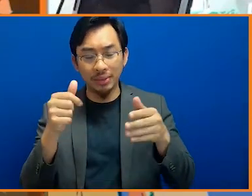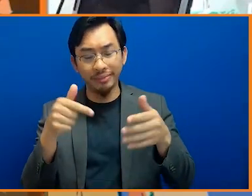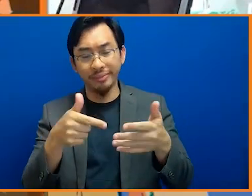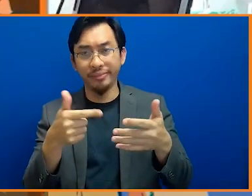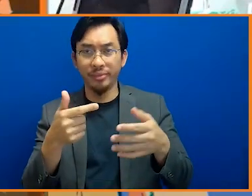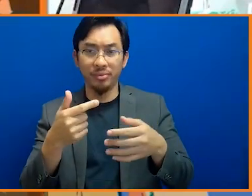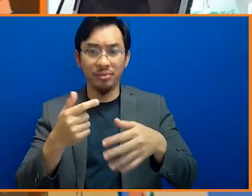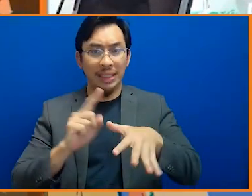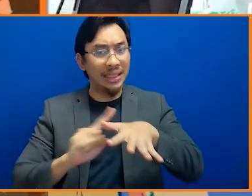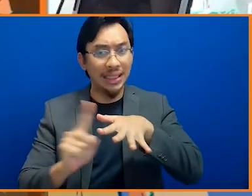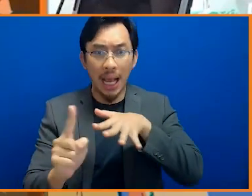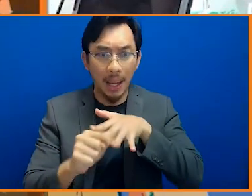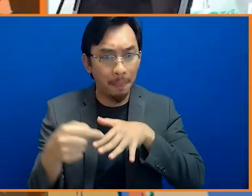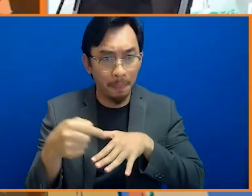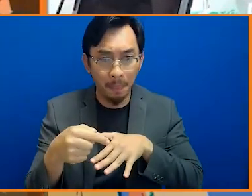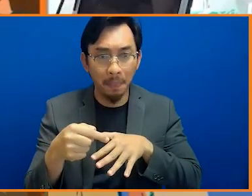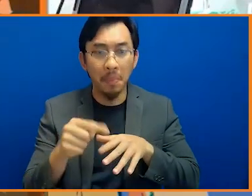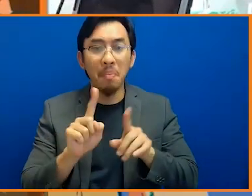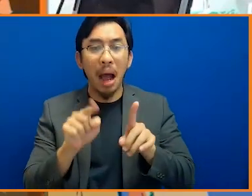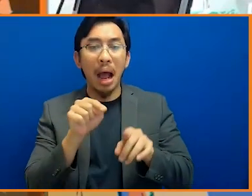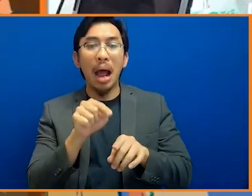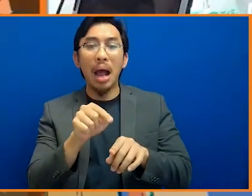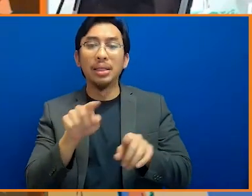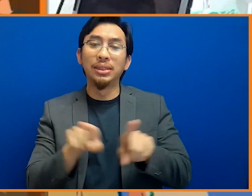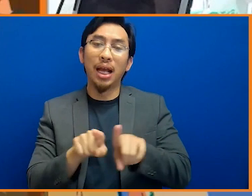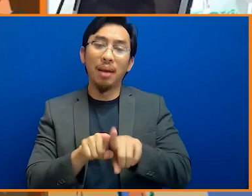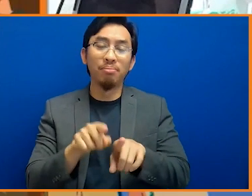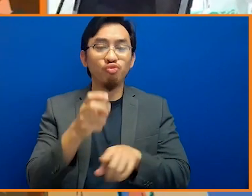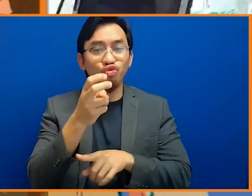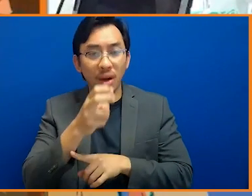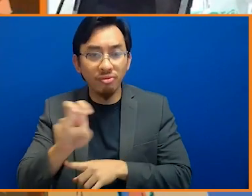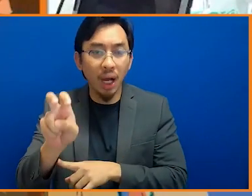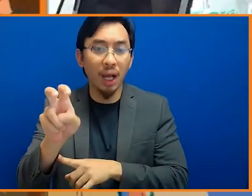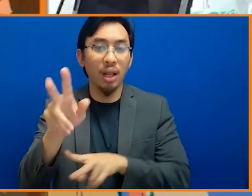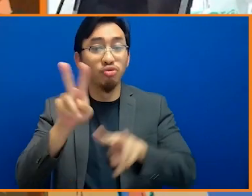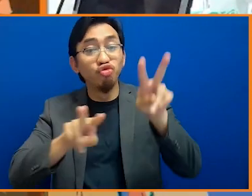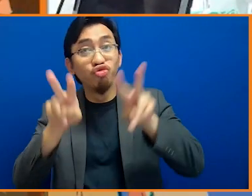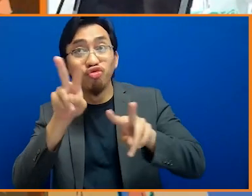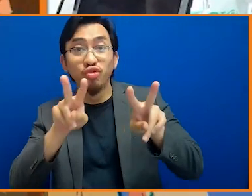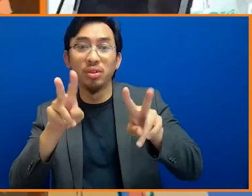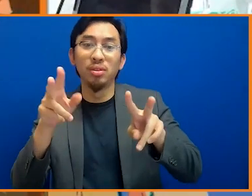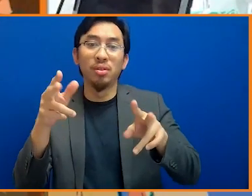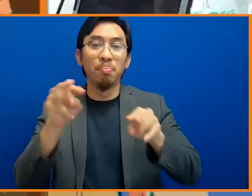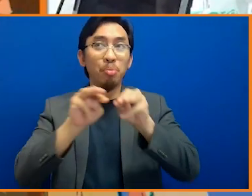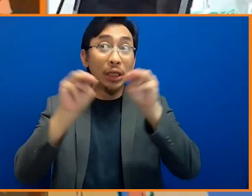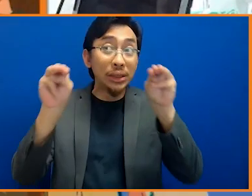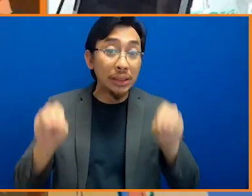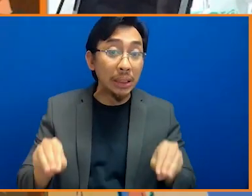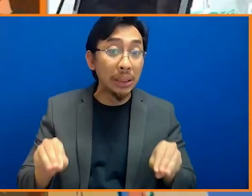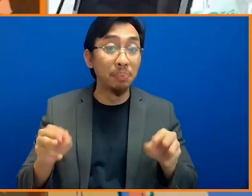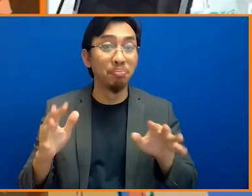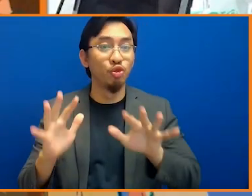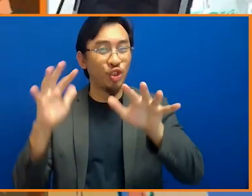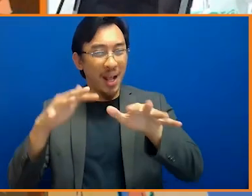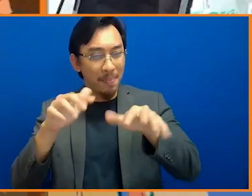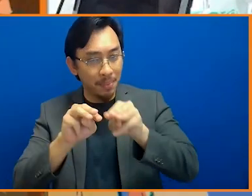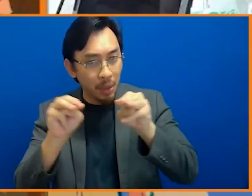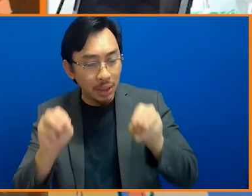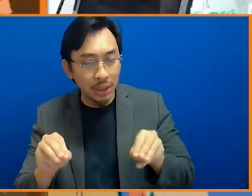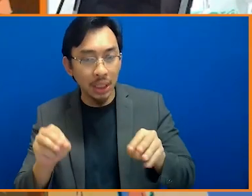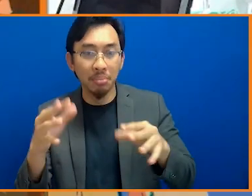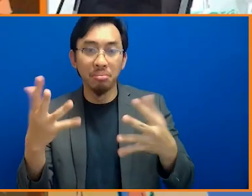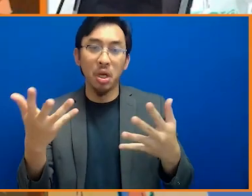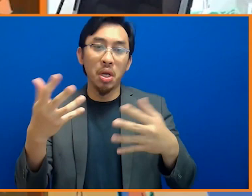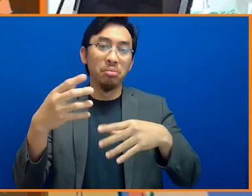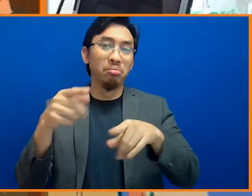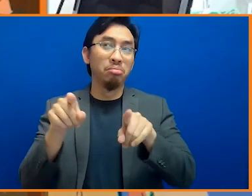main function is not as escape building, but is like a tourism destination, like the Museum Tsunami, and